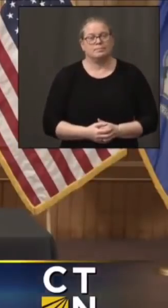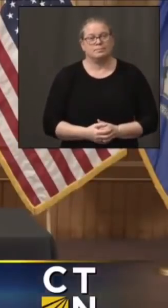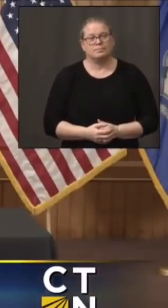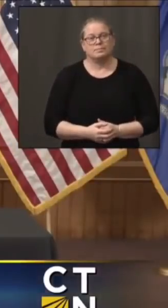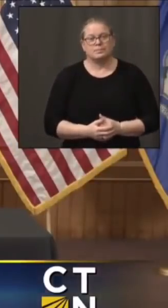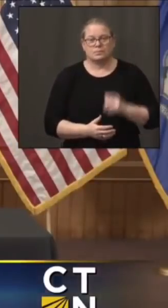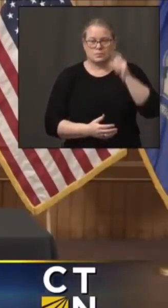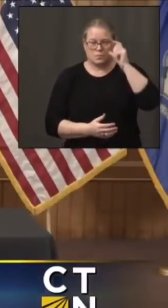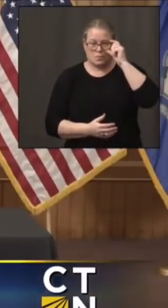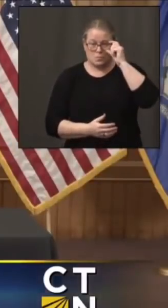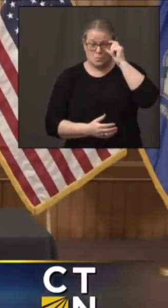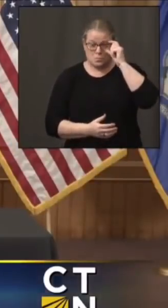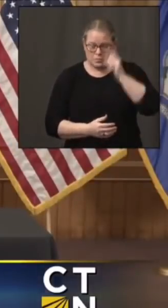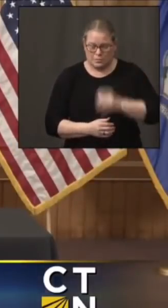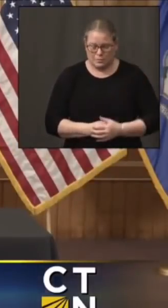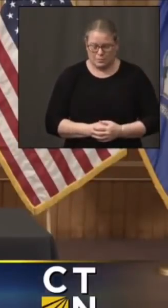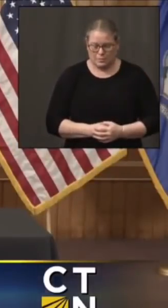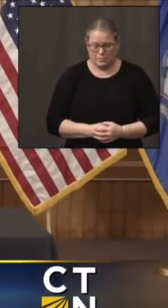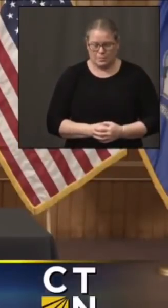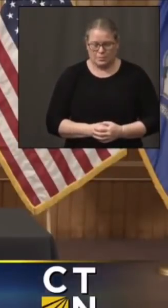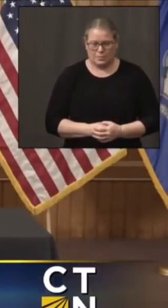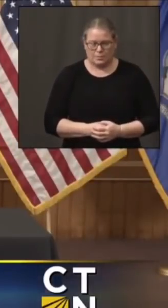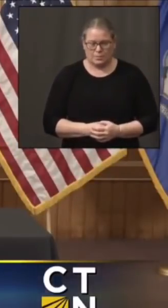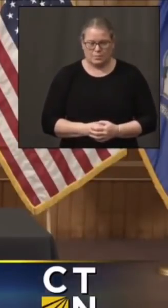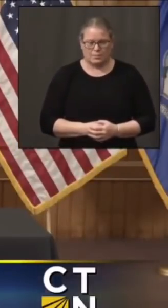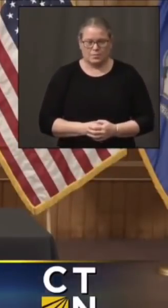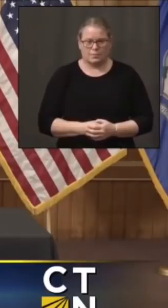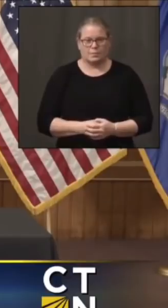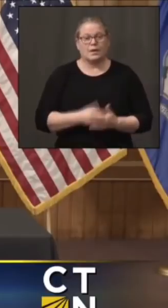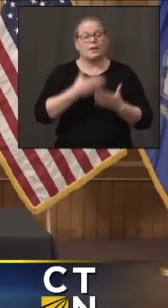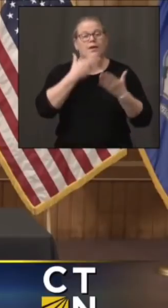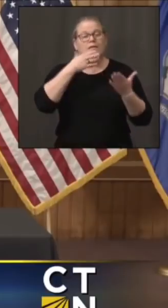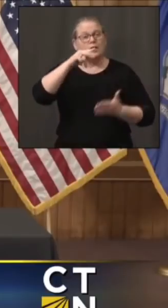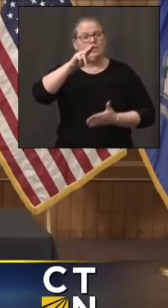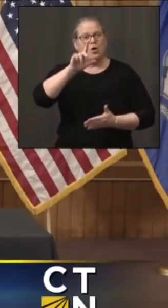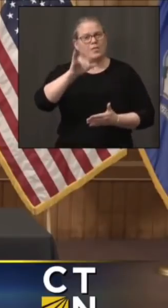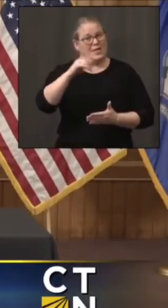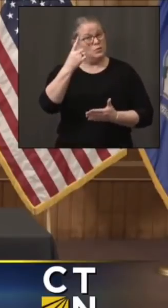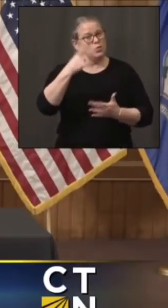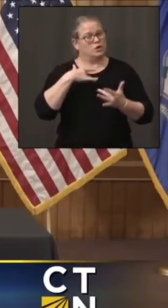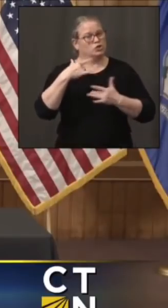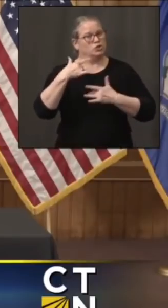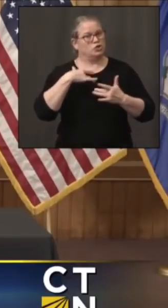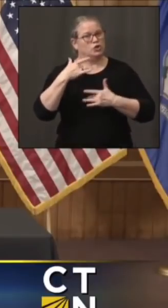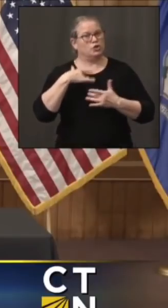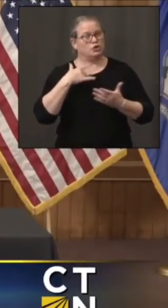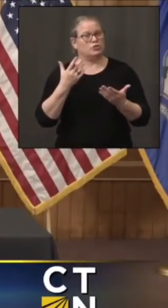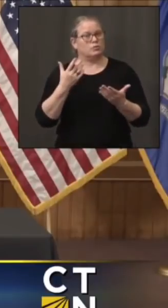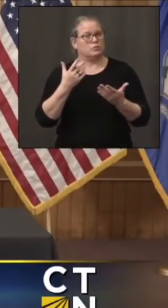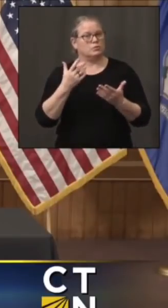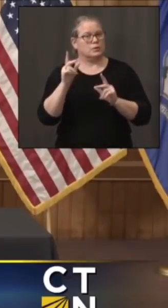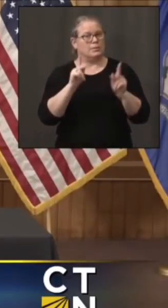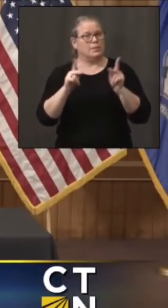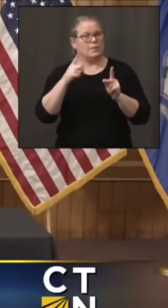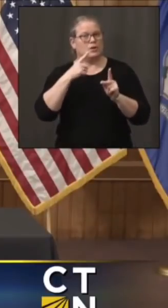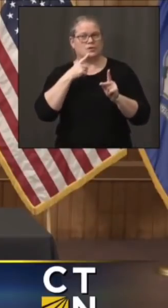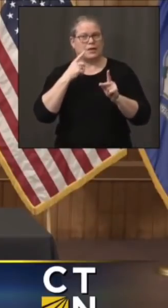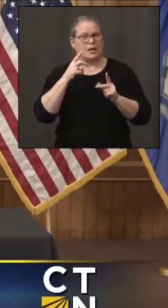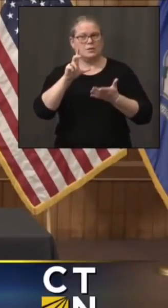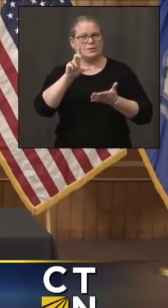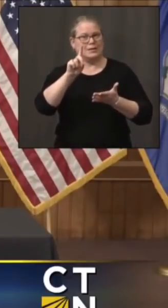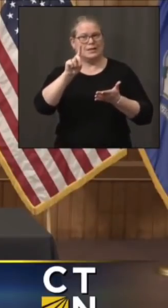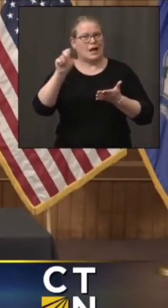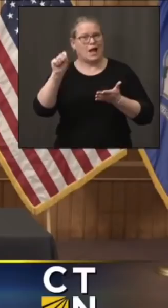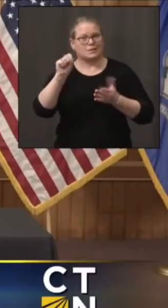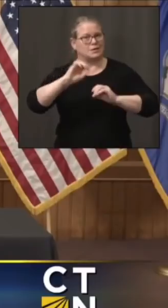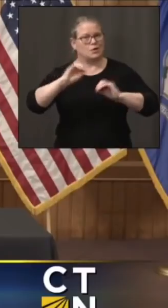Yeah, thanks for bringing that up, Paul. Actually, that's one of the concerns I've heard from folks is that there's, for instance, nobody from DDS on